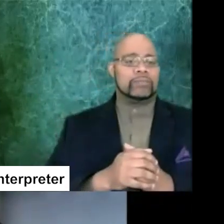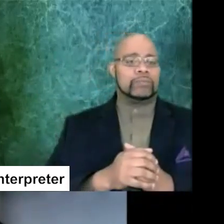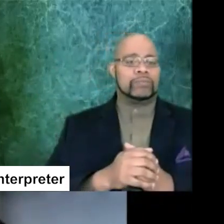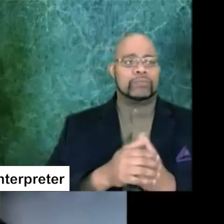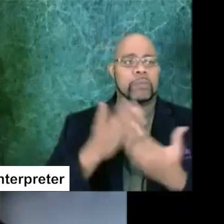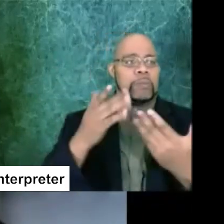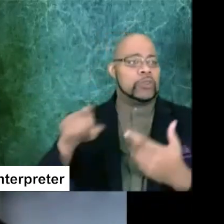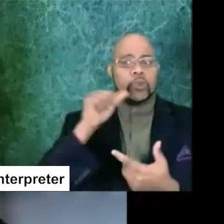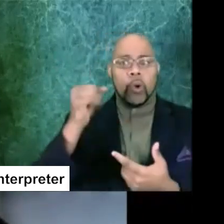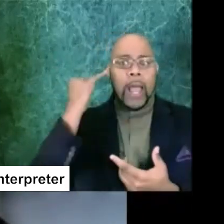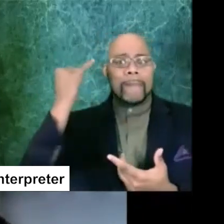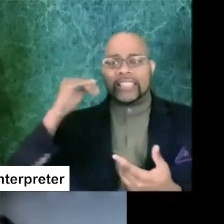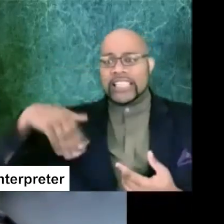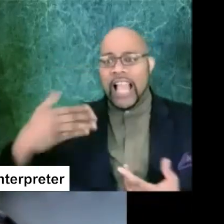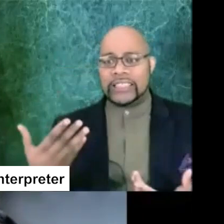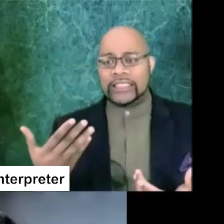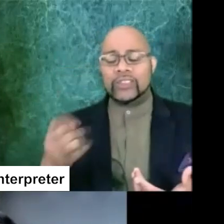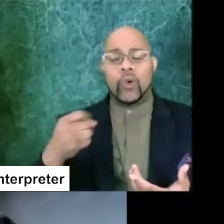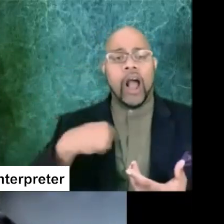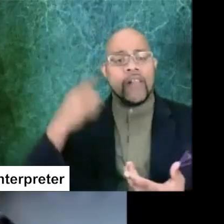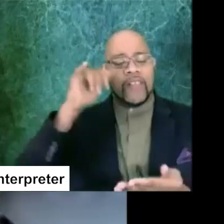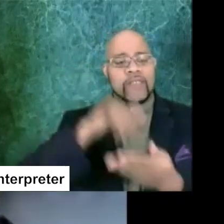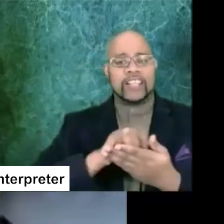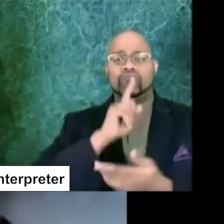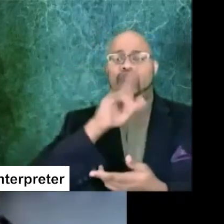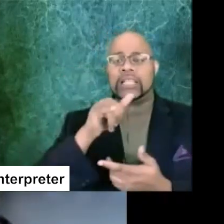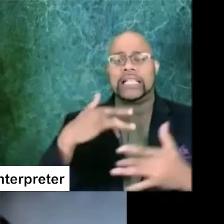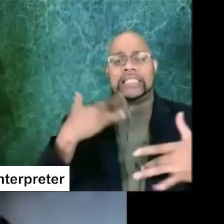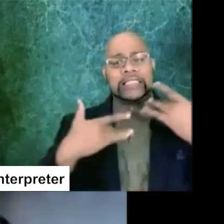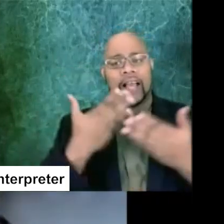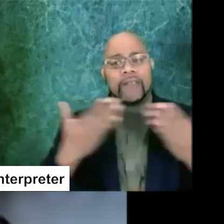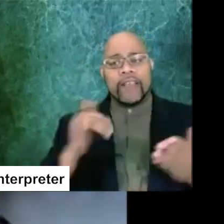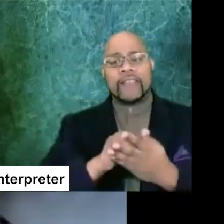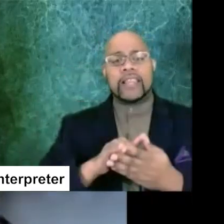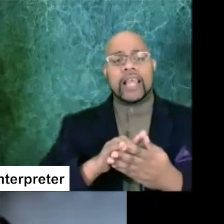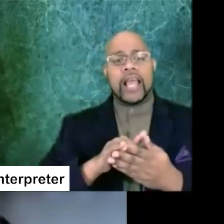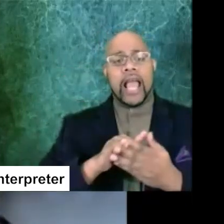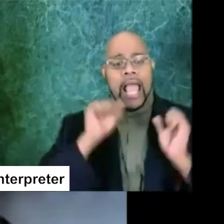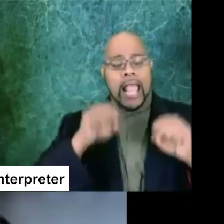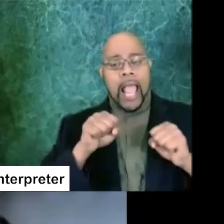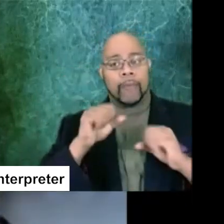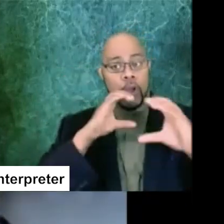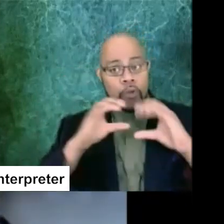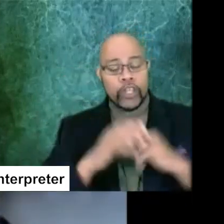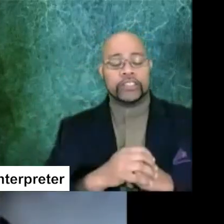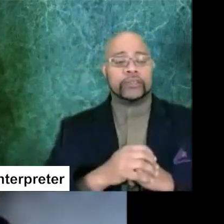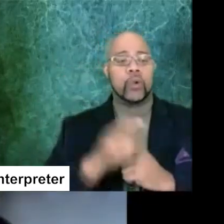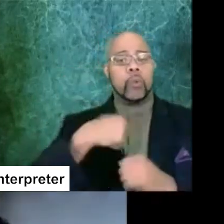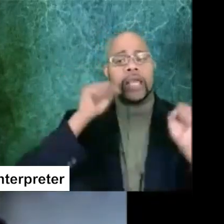even imagine yet. And so I think that's the really exciting thing, is that by enabling communication, we